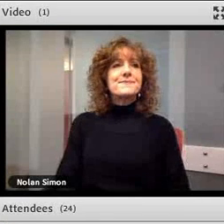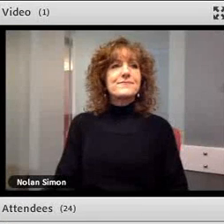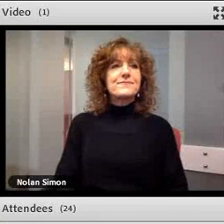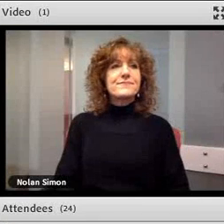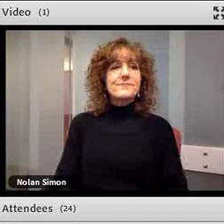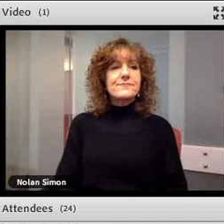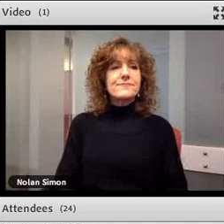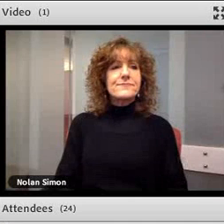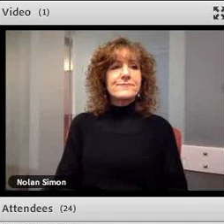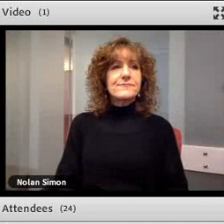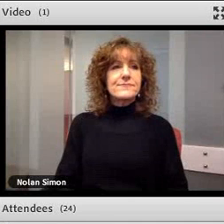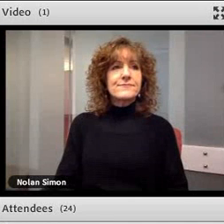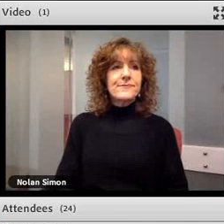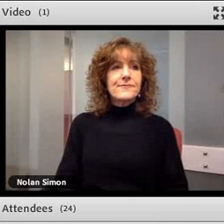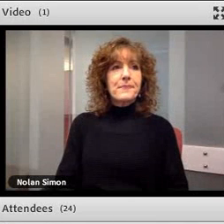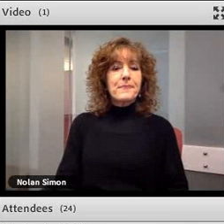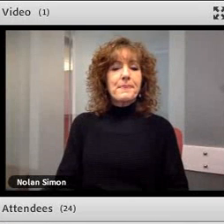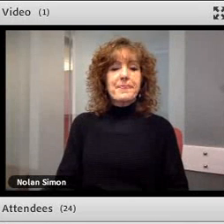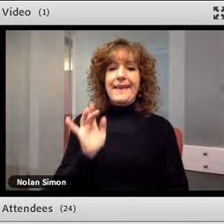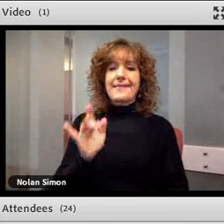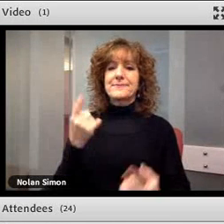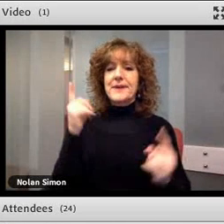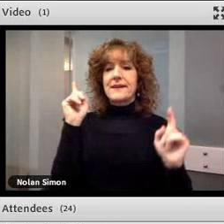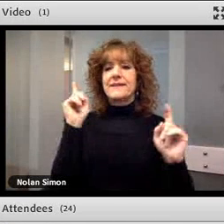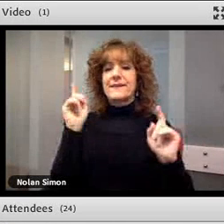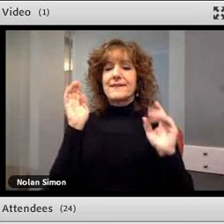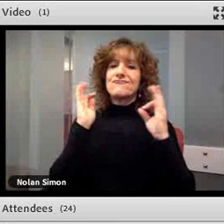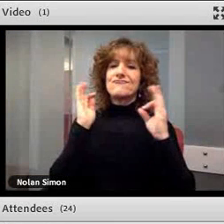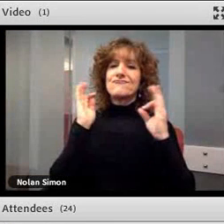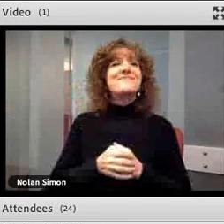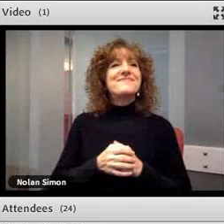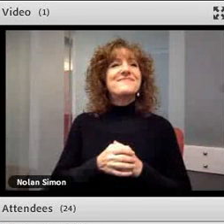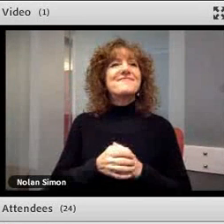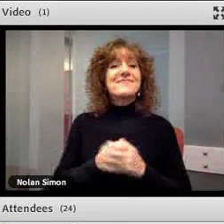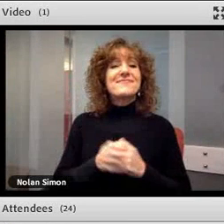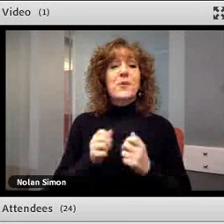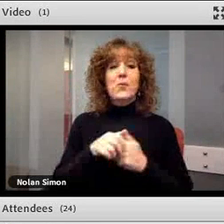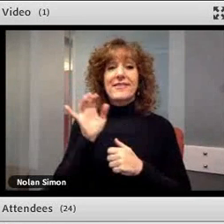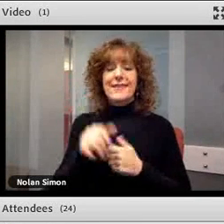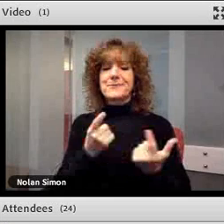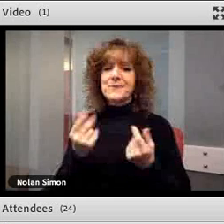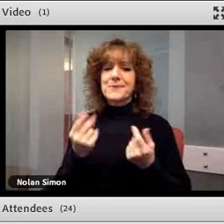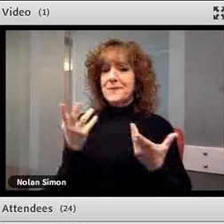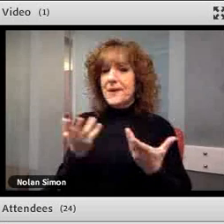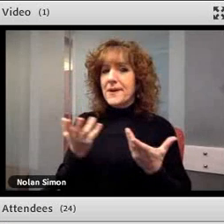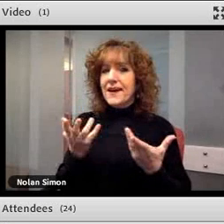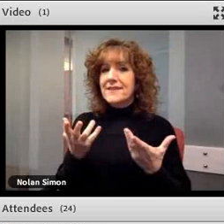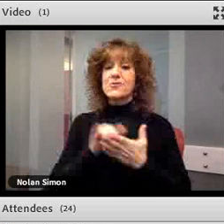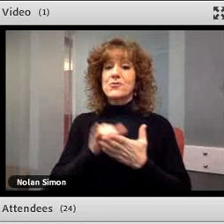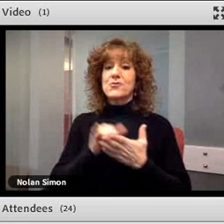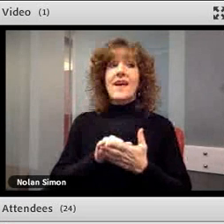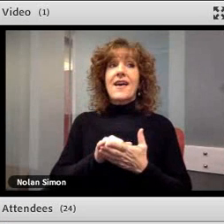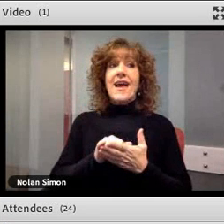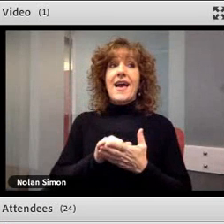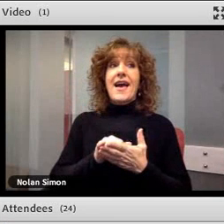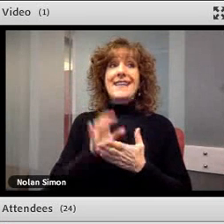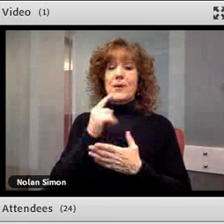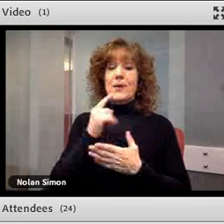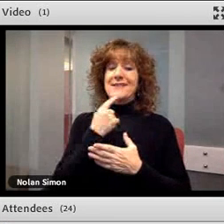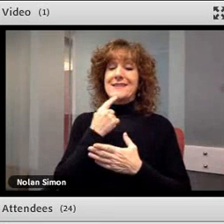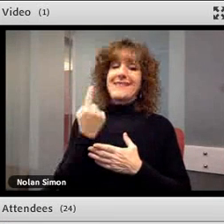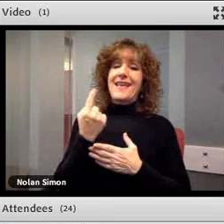Okay. Click. There we go. Okay. Now with this thing, what you're going to do, so this is actually, I would say, the